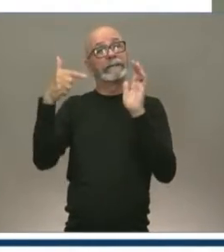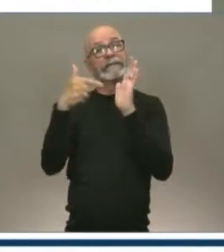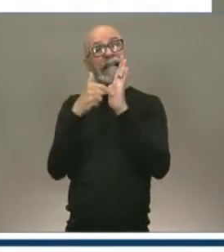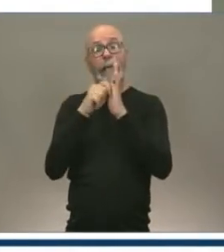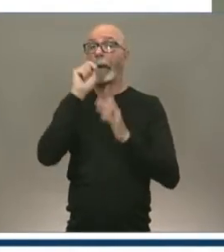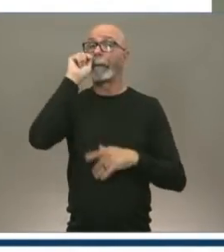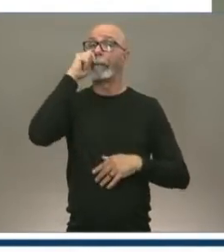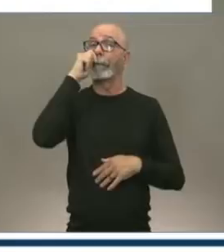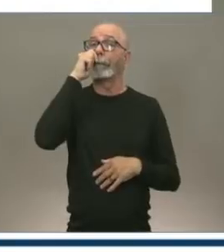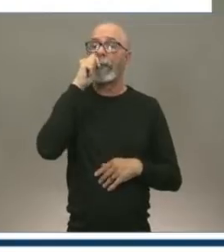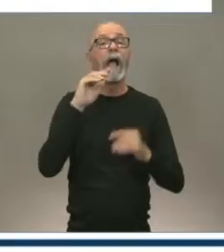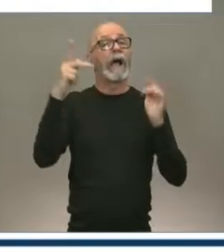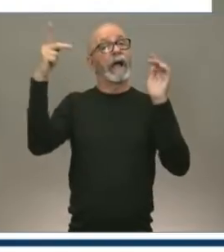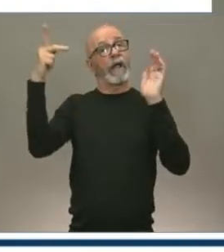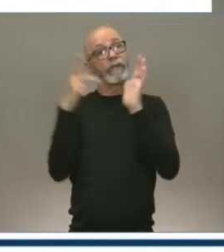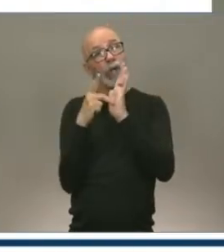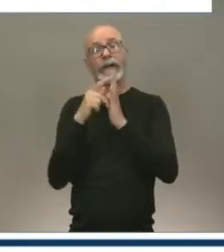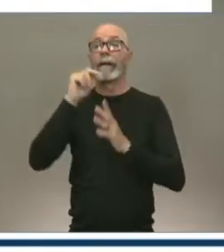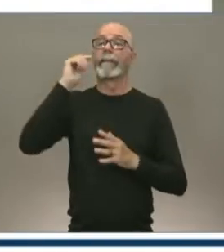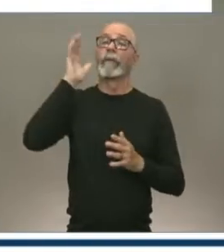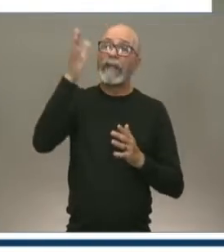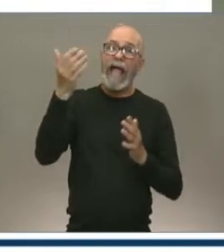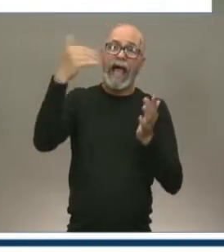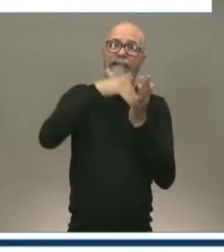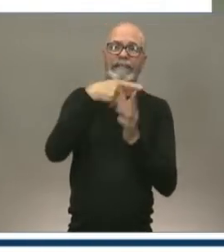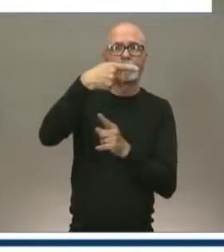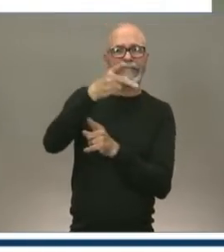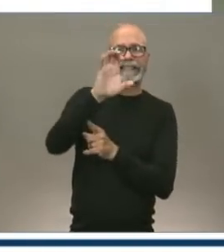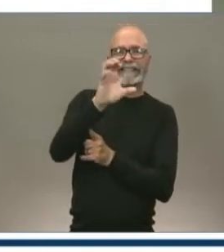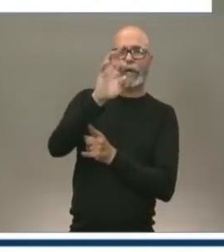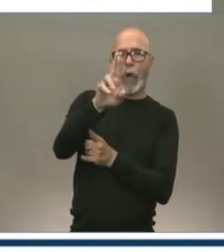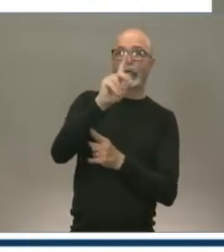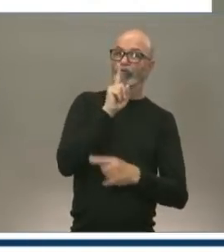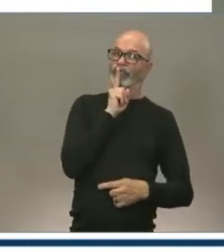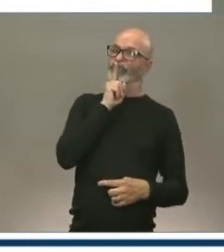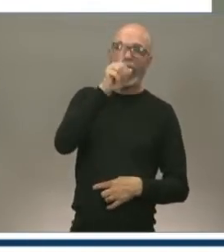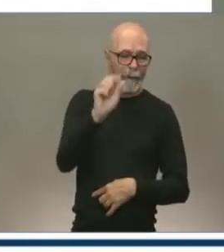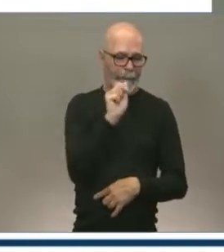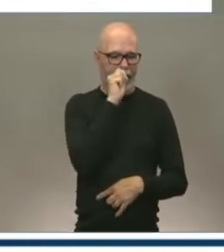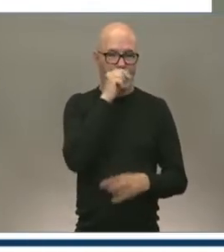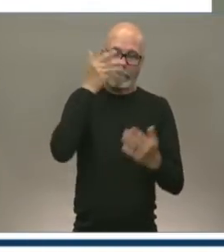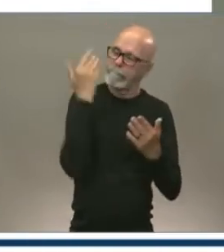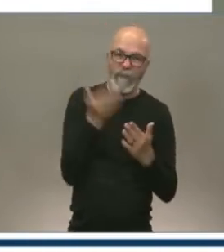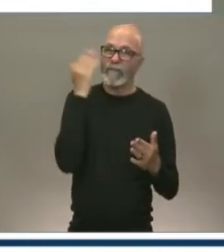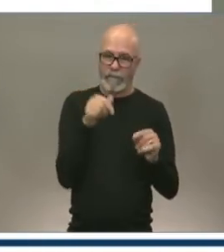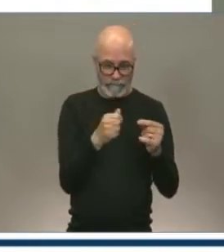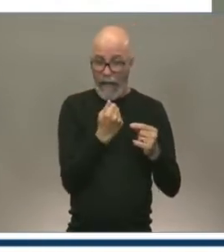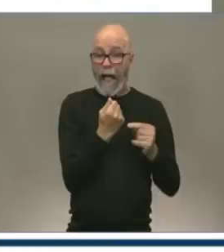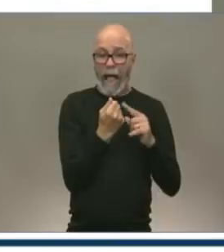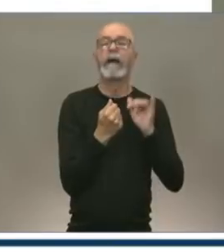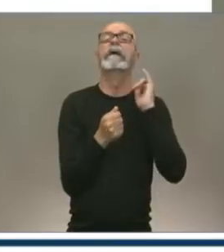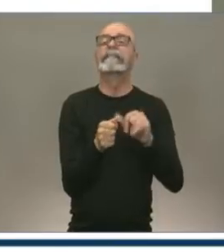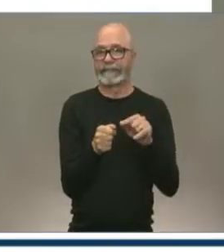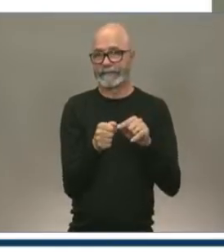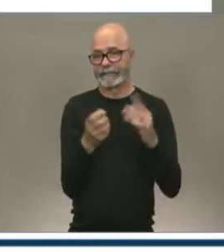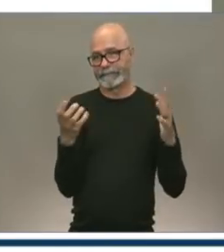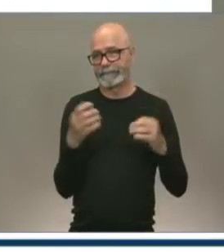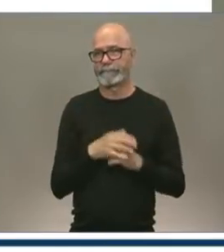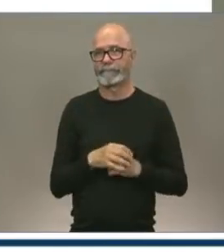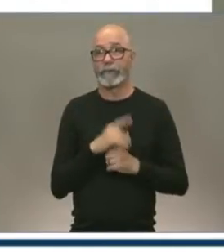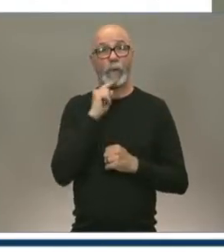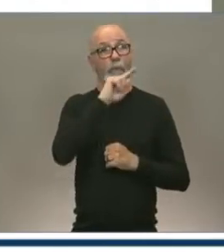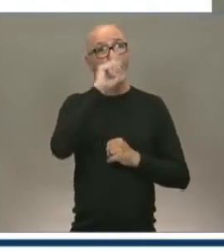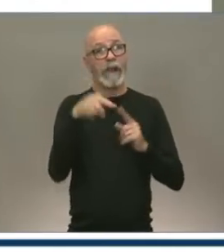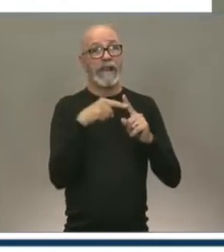swab as well for a PCR test. So we're learning from both of those and how we might apply it as we start to get more travelers potentially coming